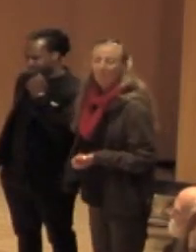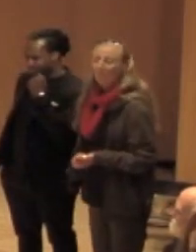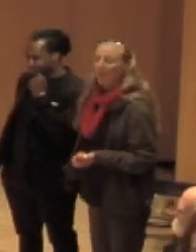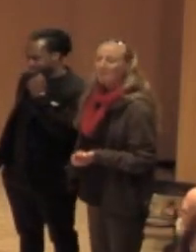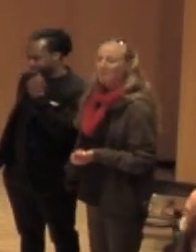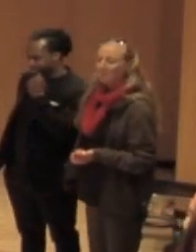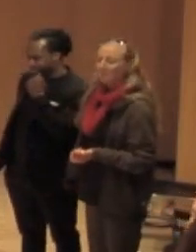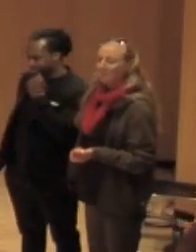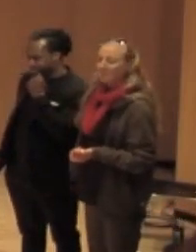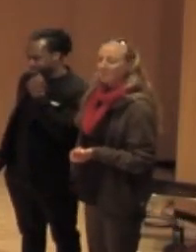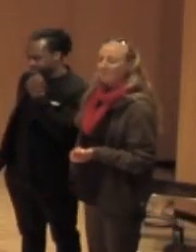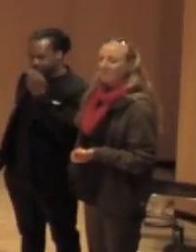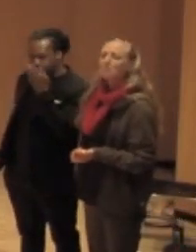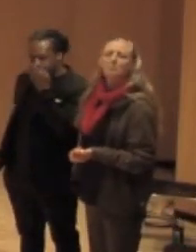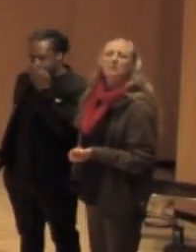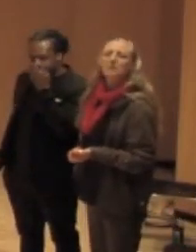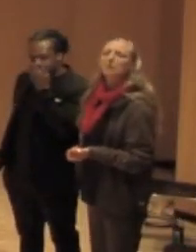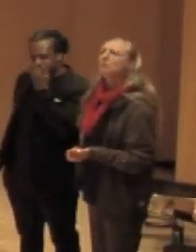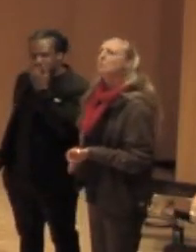e